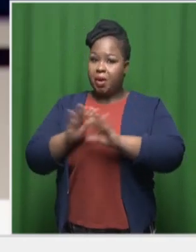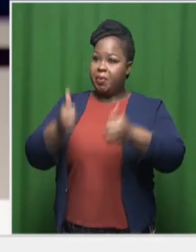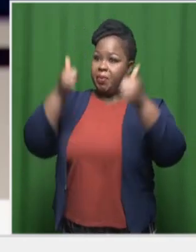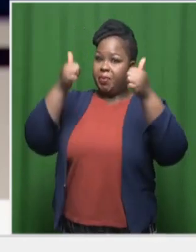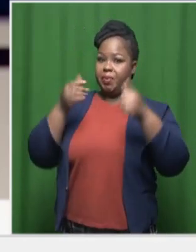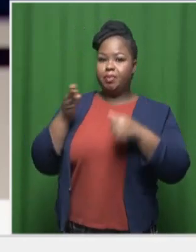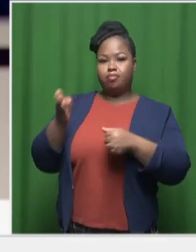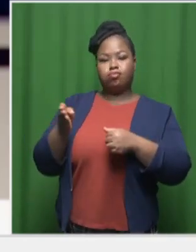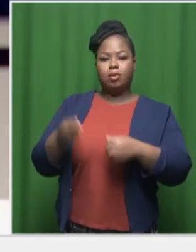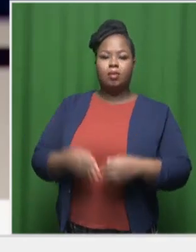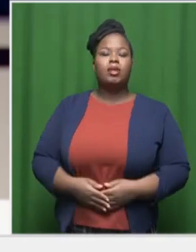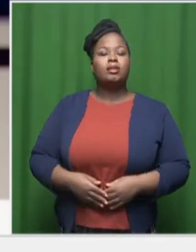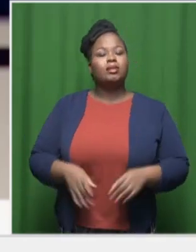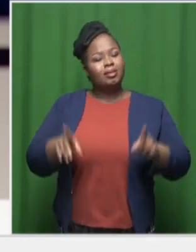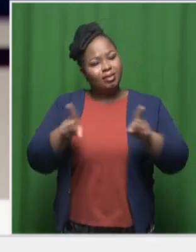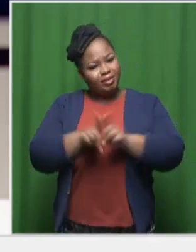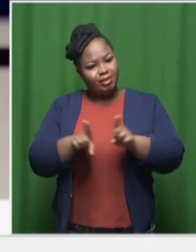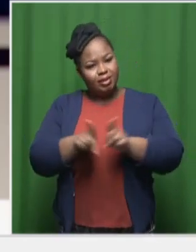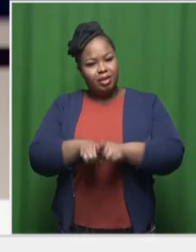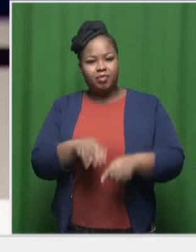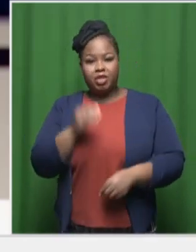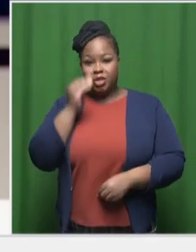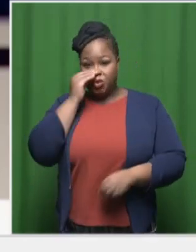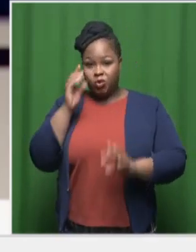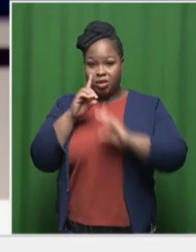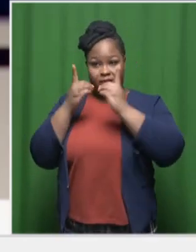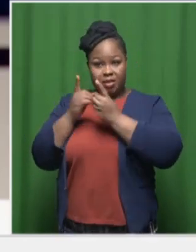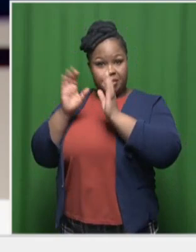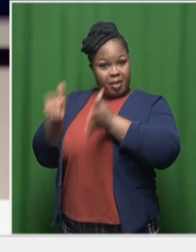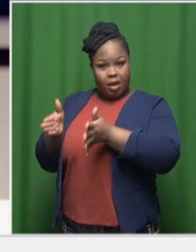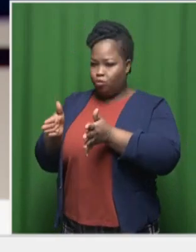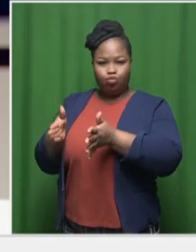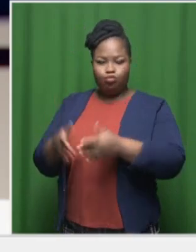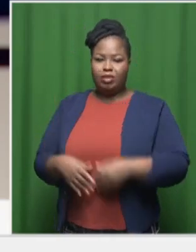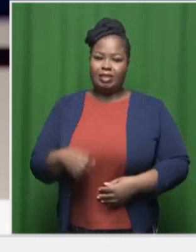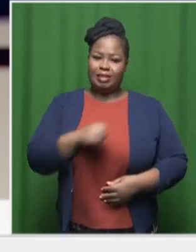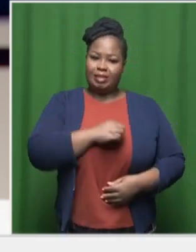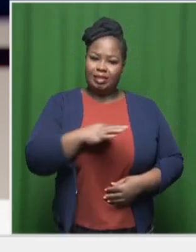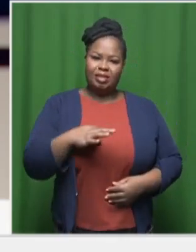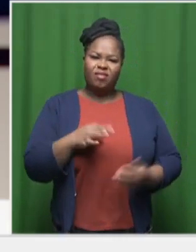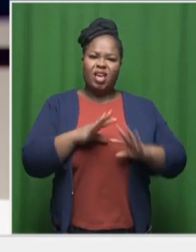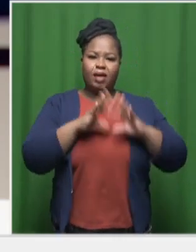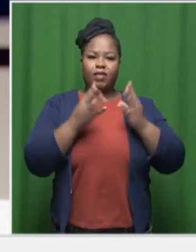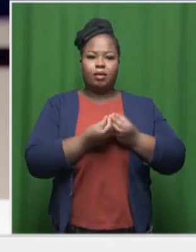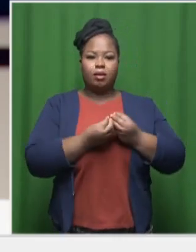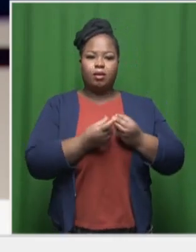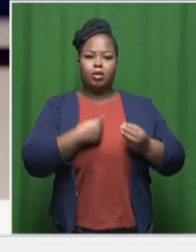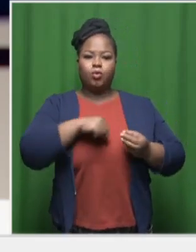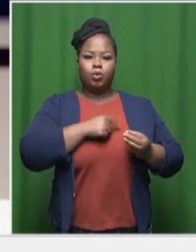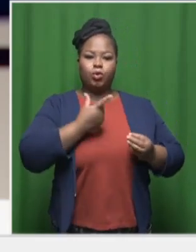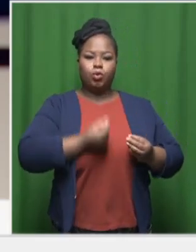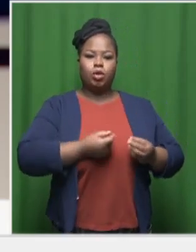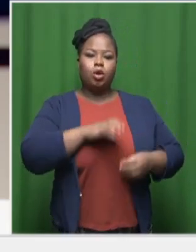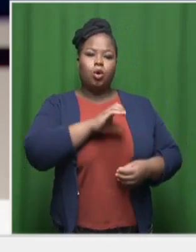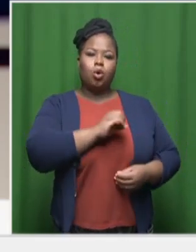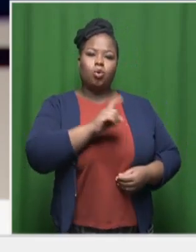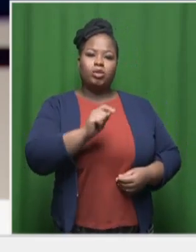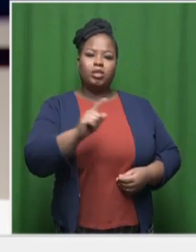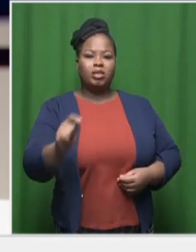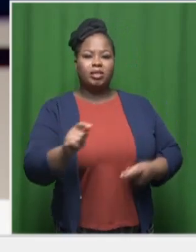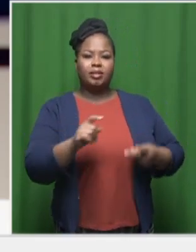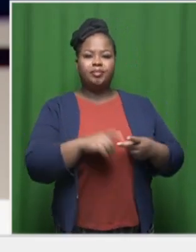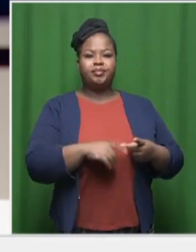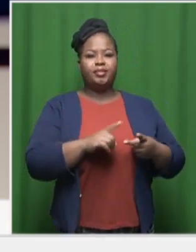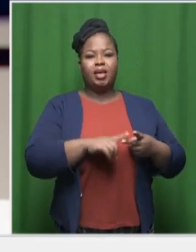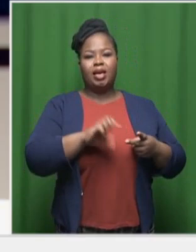done. And even over and above the news division, the stuff that is being done, for example, on our own OTT platform,